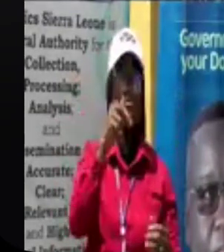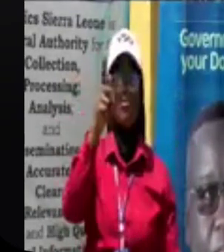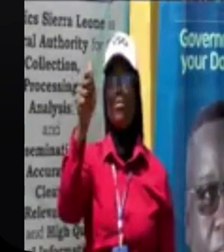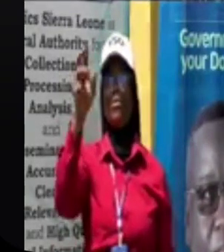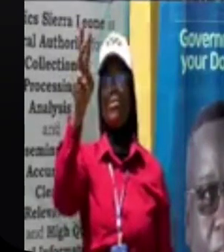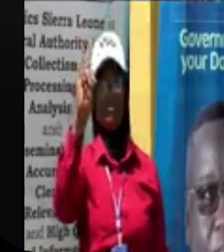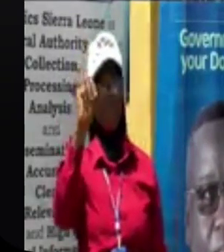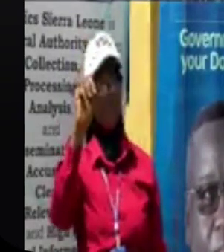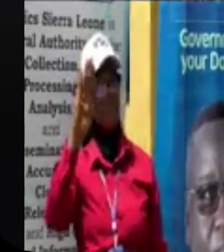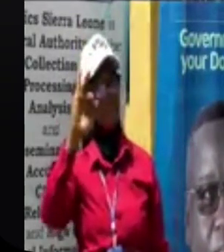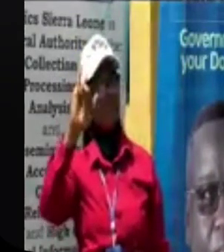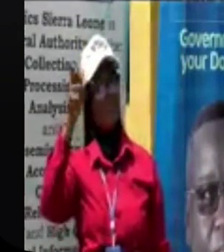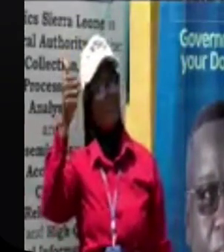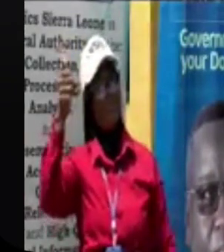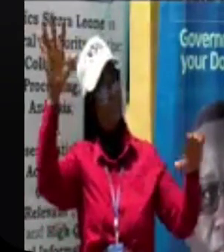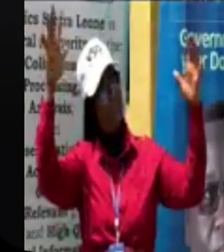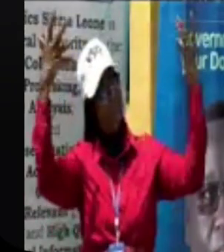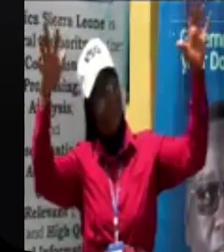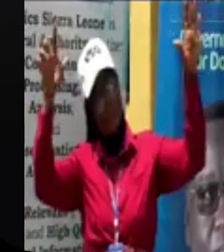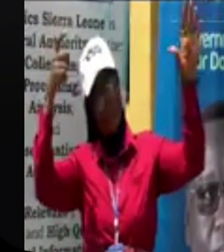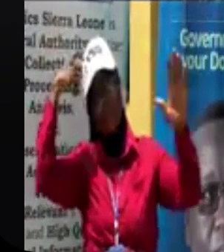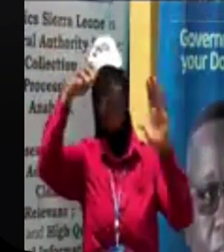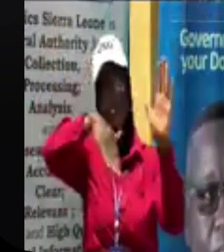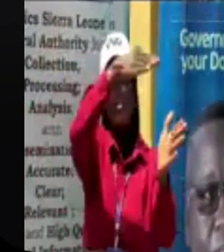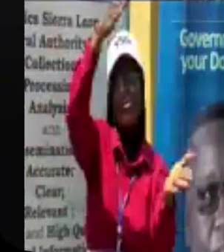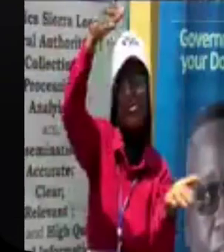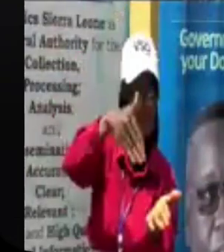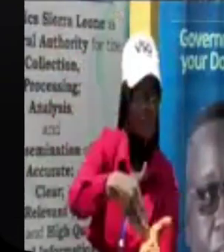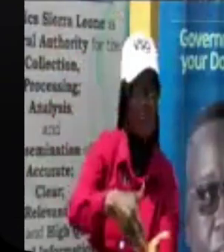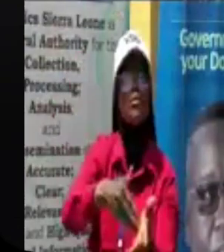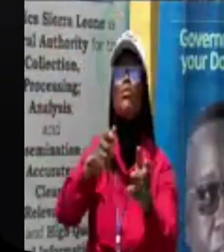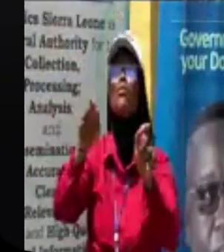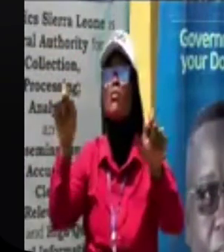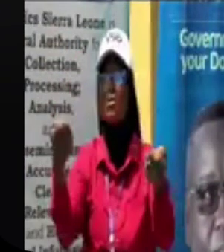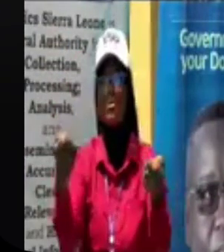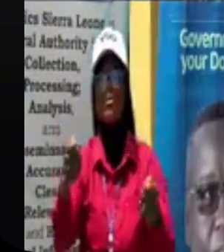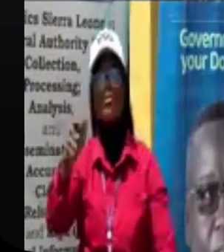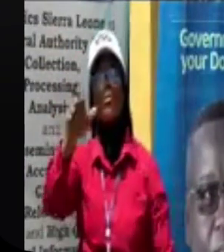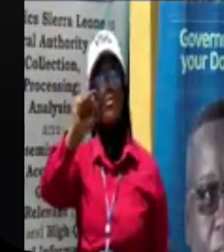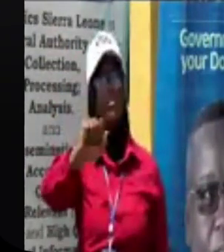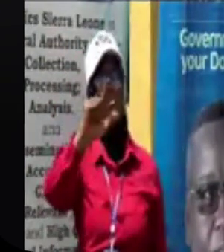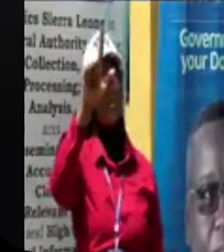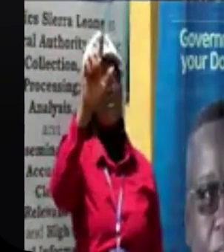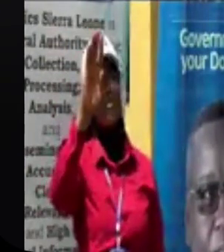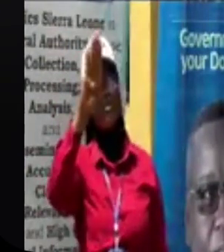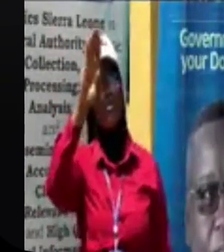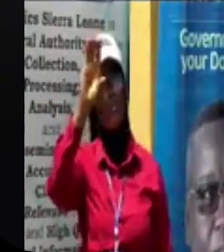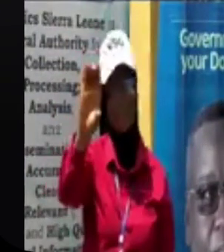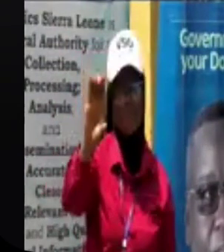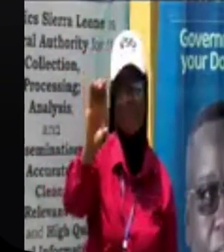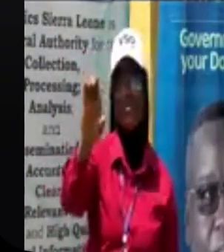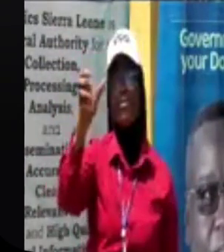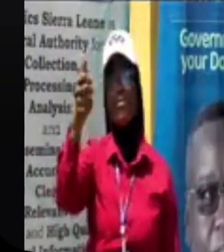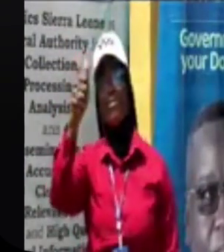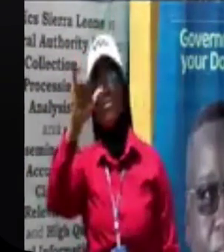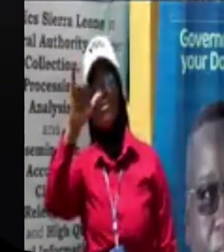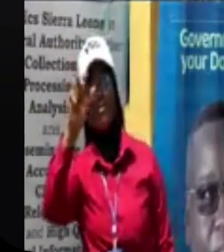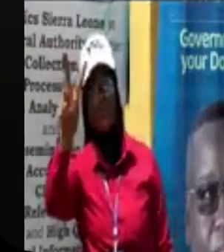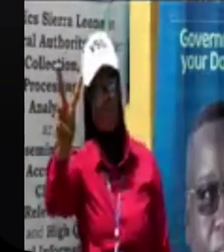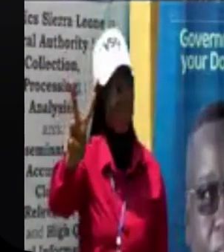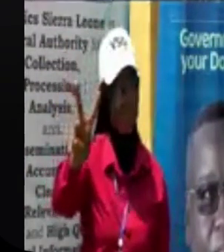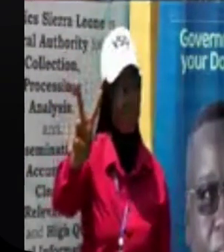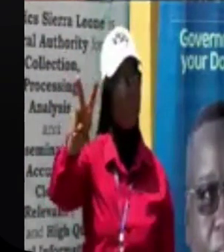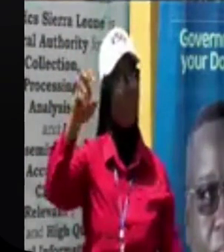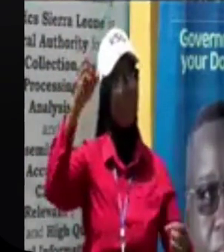let's have a lot clap for them. For the station then. We did live on SLBC, We did live on AYV. We did live